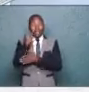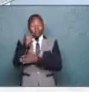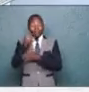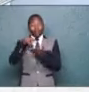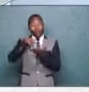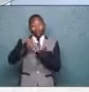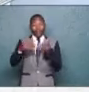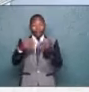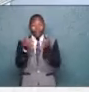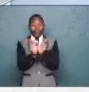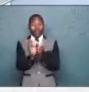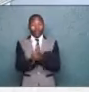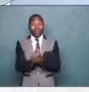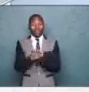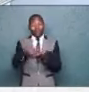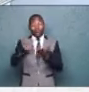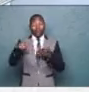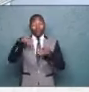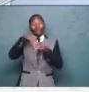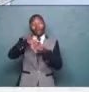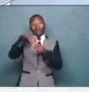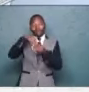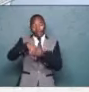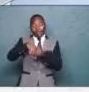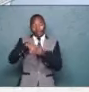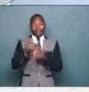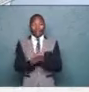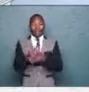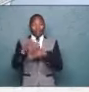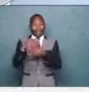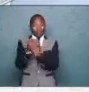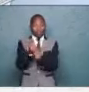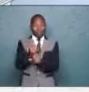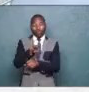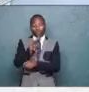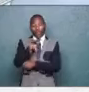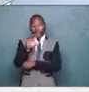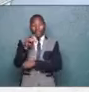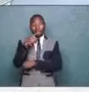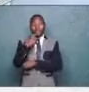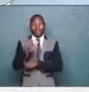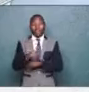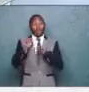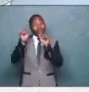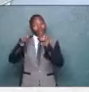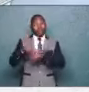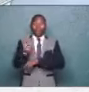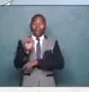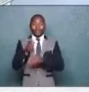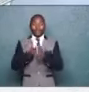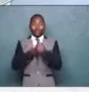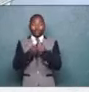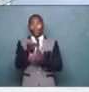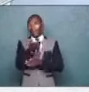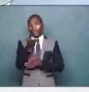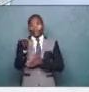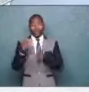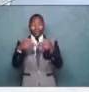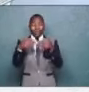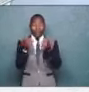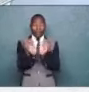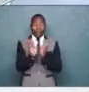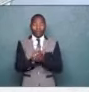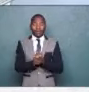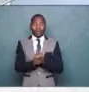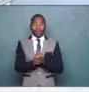chipani pamalo akalembera wa voti. Bungo loyendetsa zisankho silidzalola mtsogolera aliyense wa